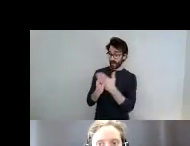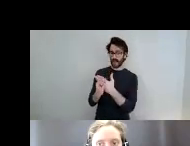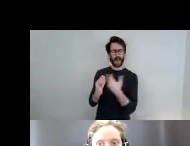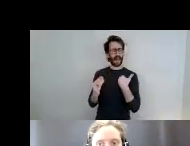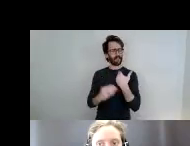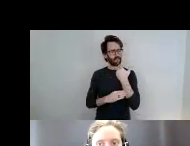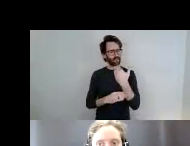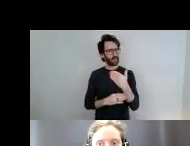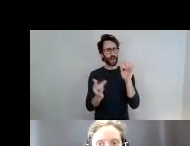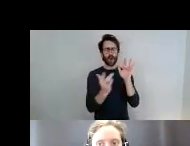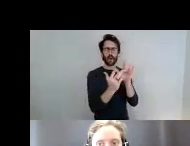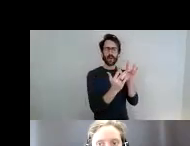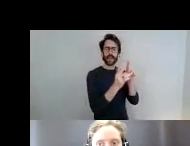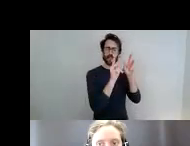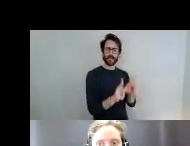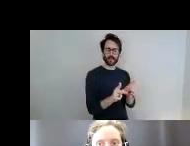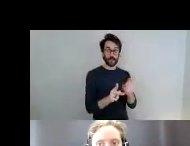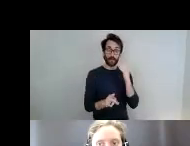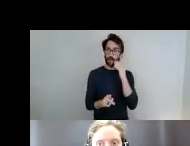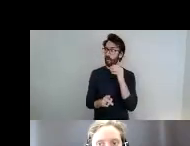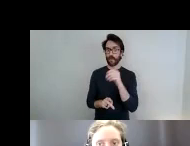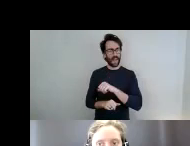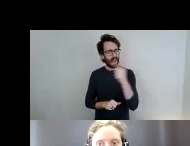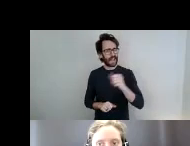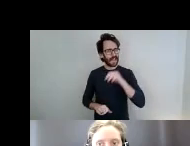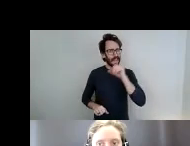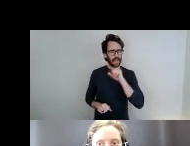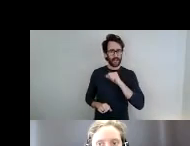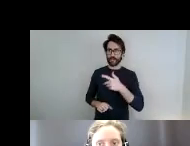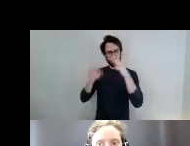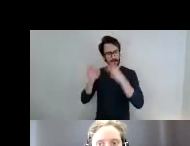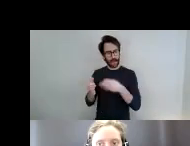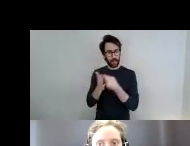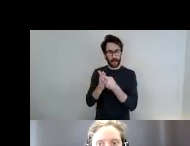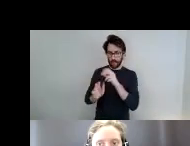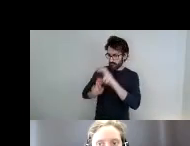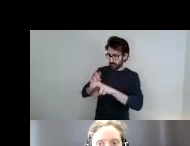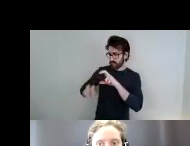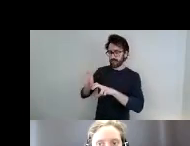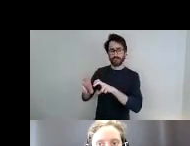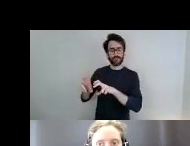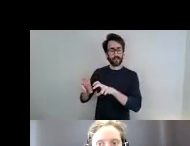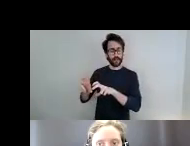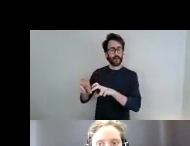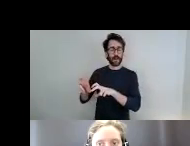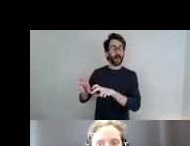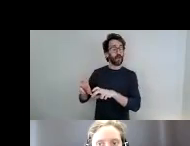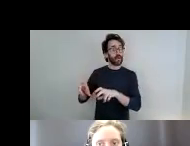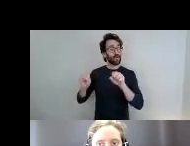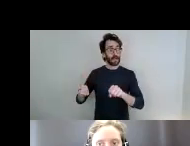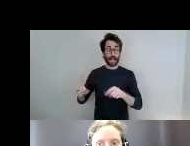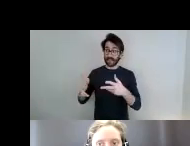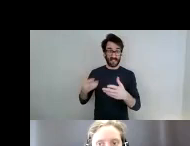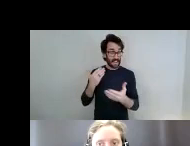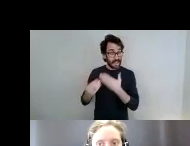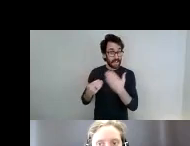that making financial decisions at any age is not easy. But as we age, those decisions